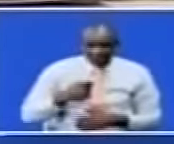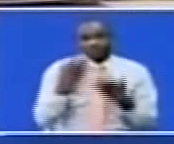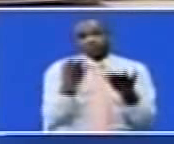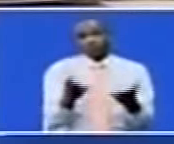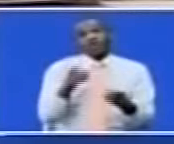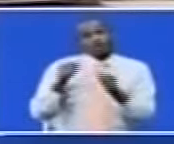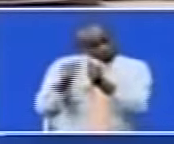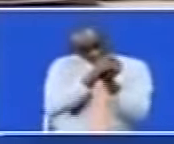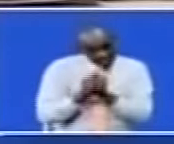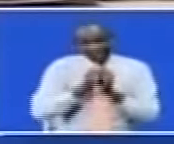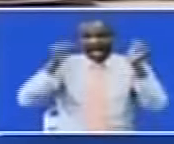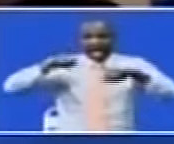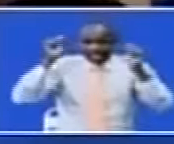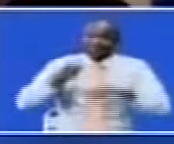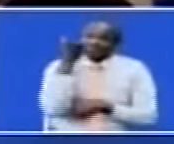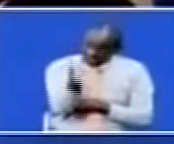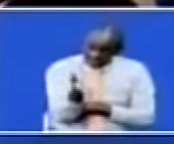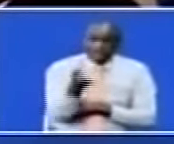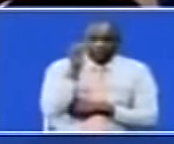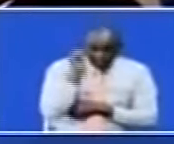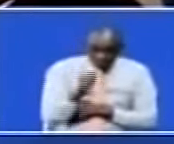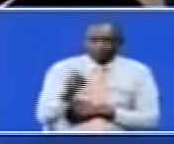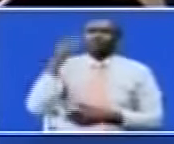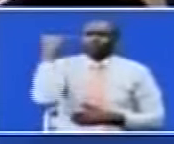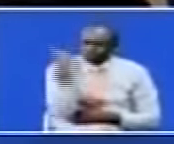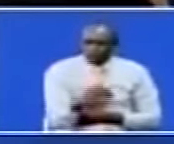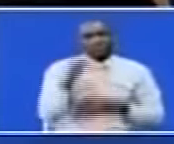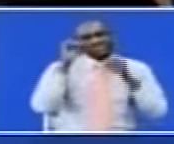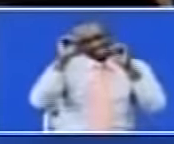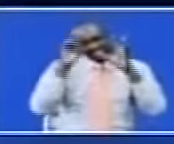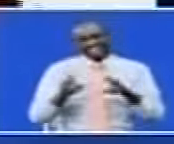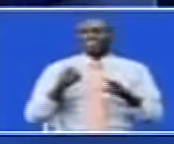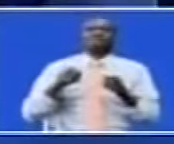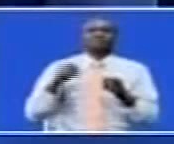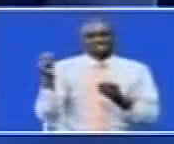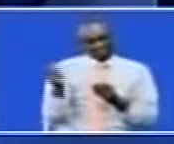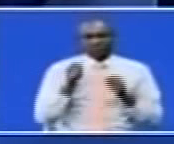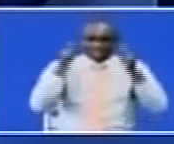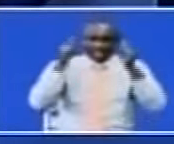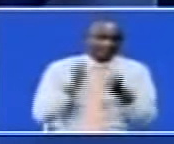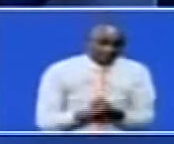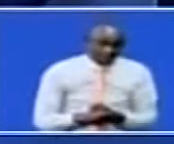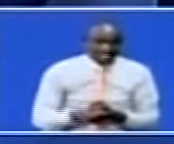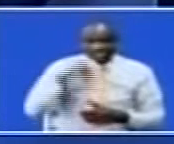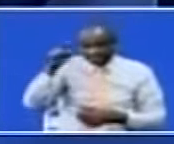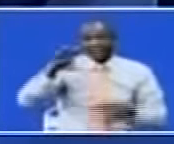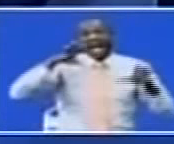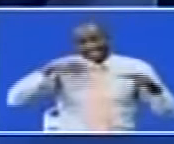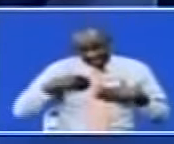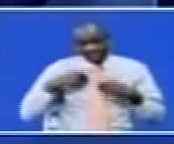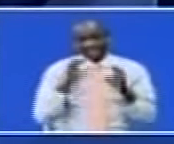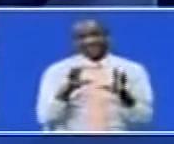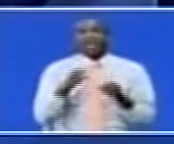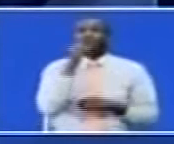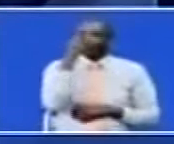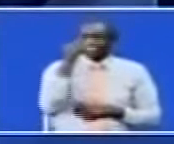workable collective bargaining agreement that should see an end to the teachers' pay disputes. They insist that they will accept nothing short